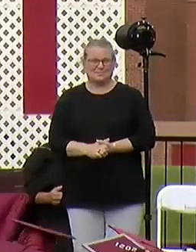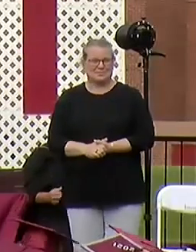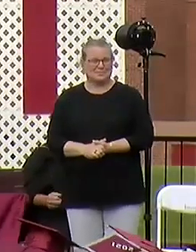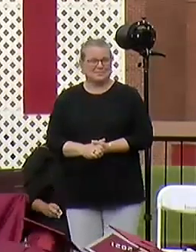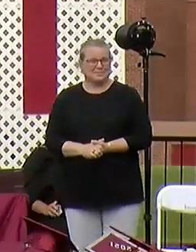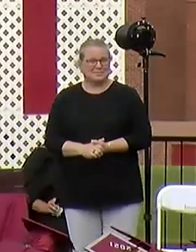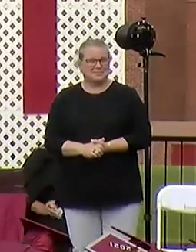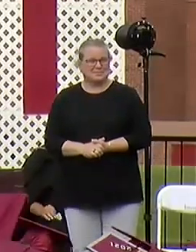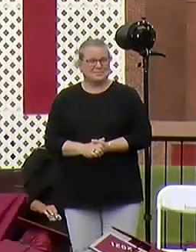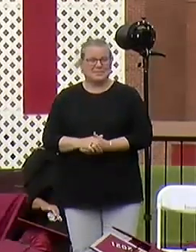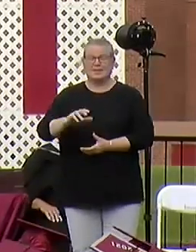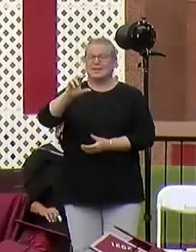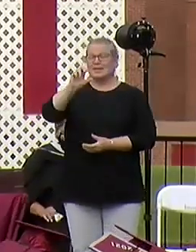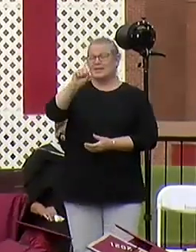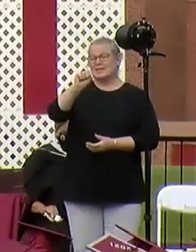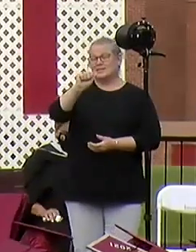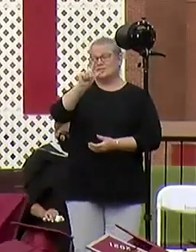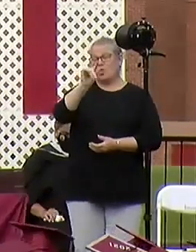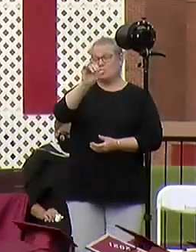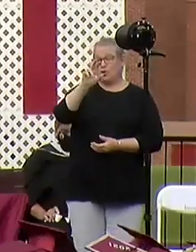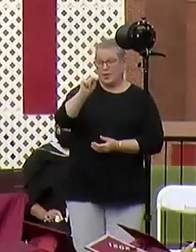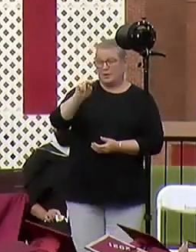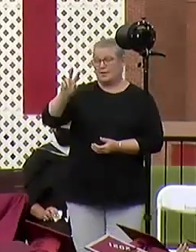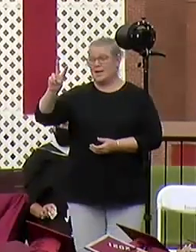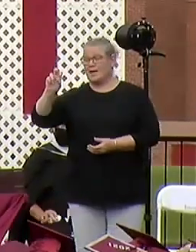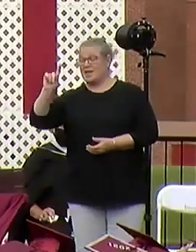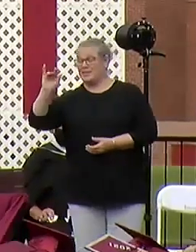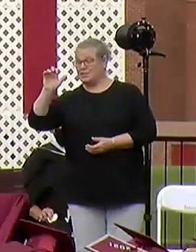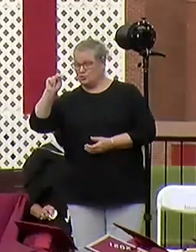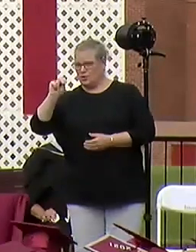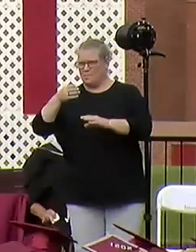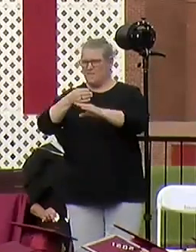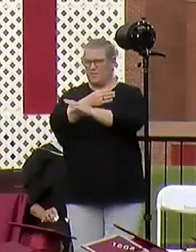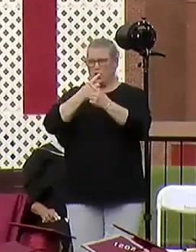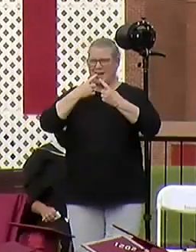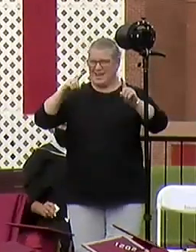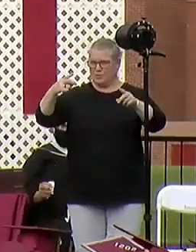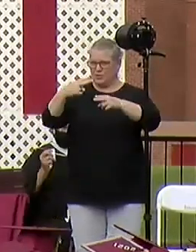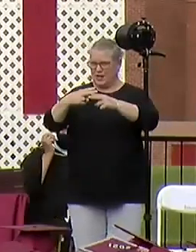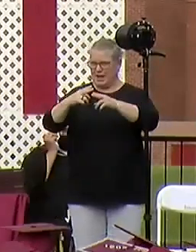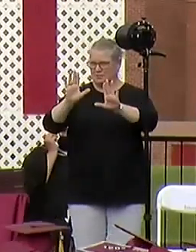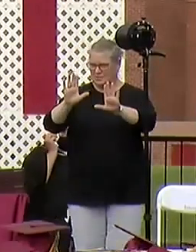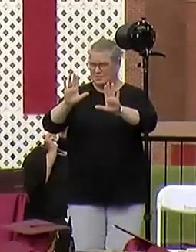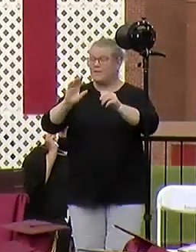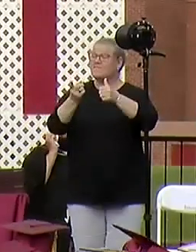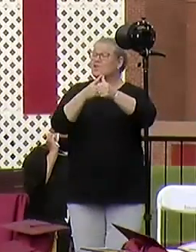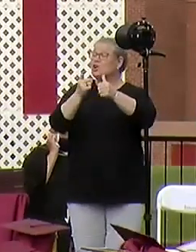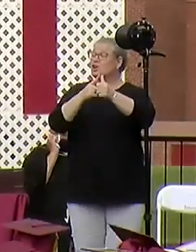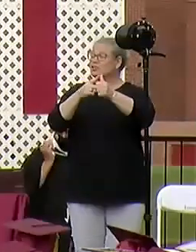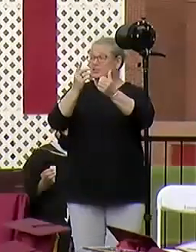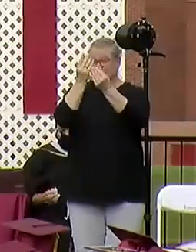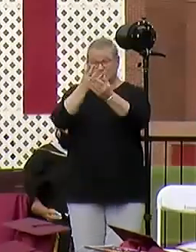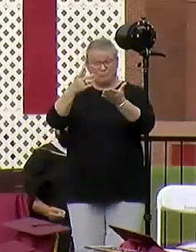Before I announce our salutatorian and valedictorian, I would like to congratulate this exceptionally